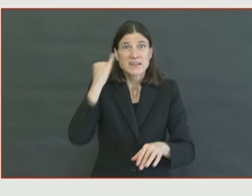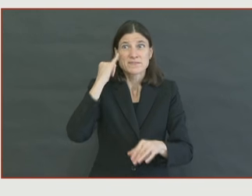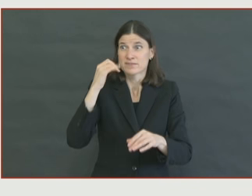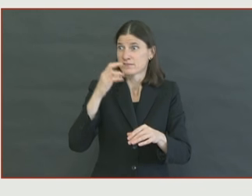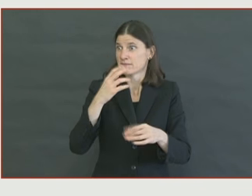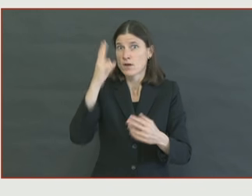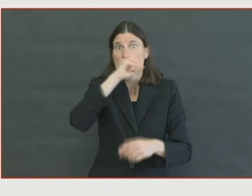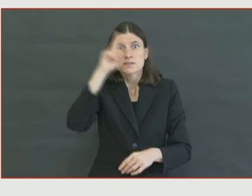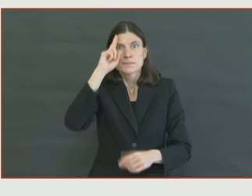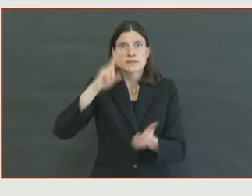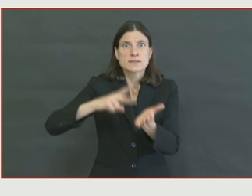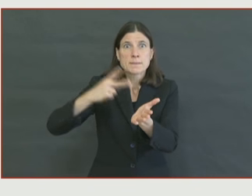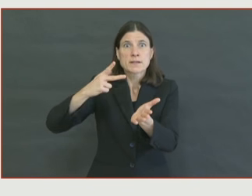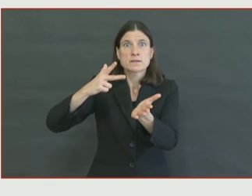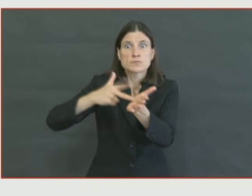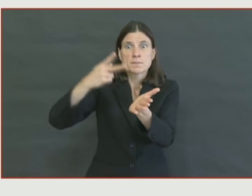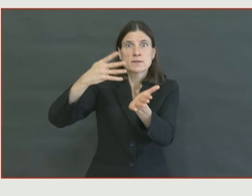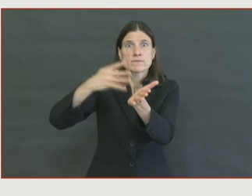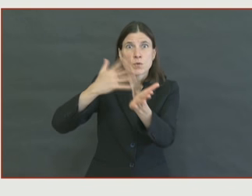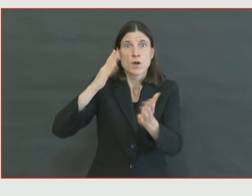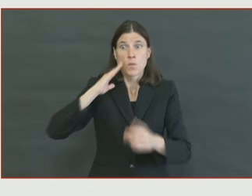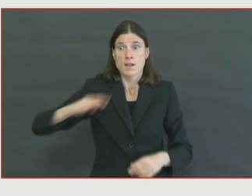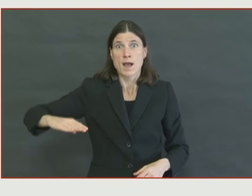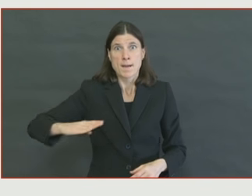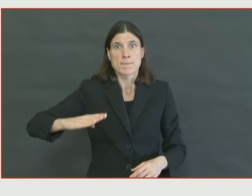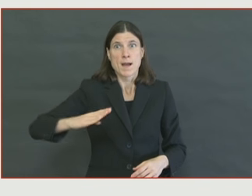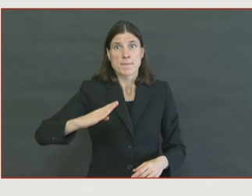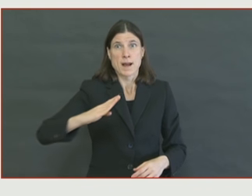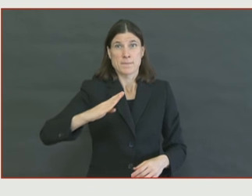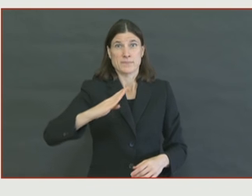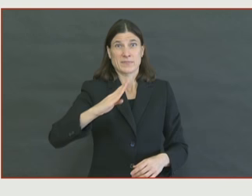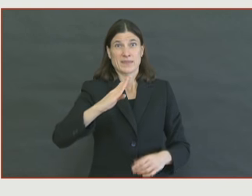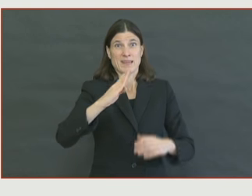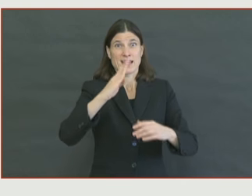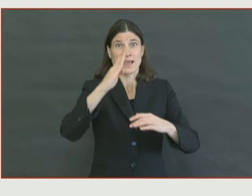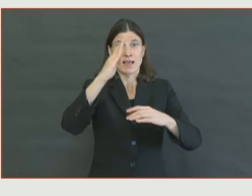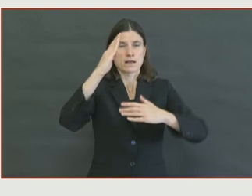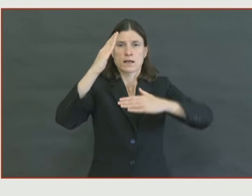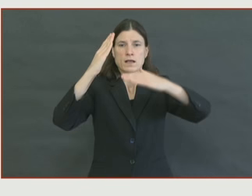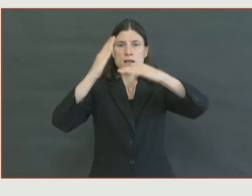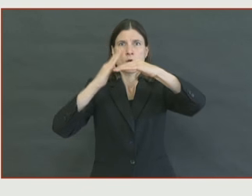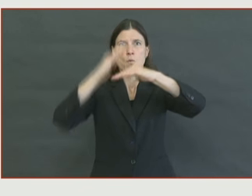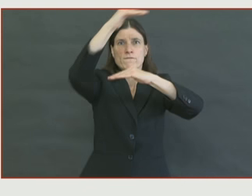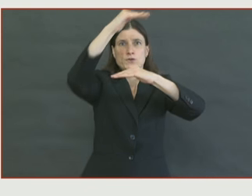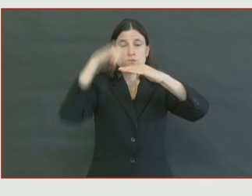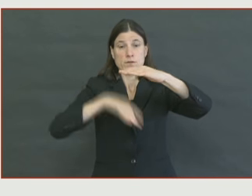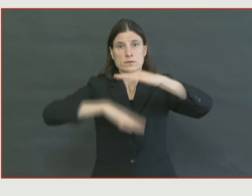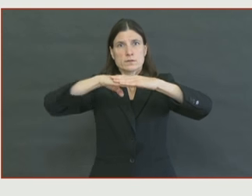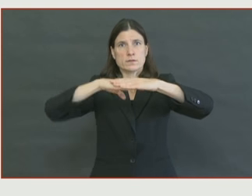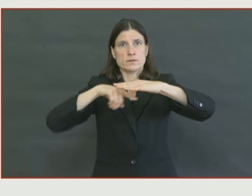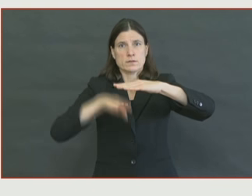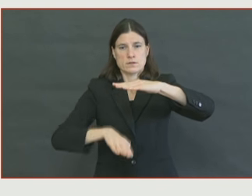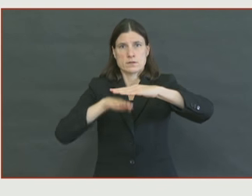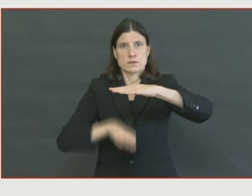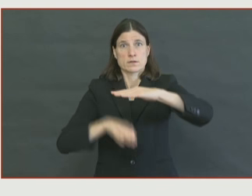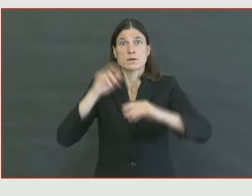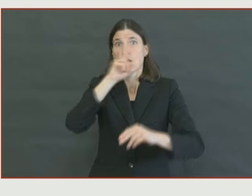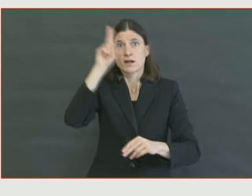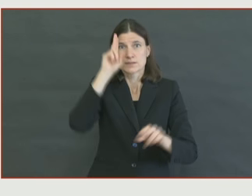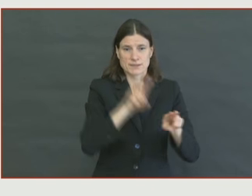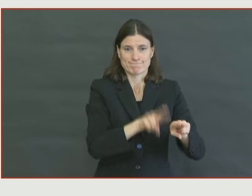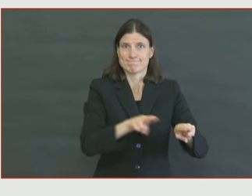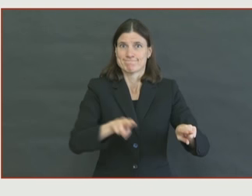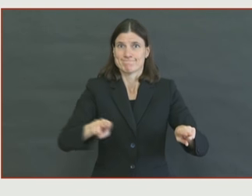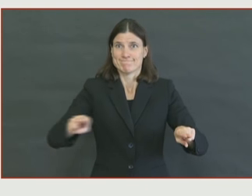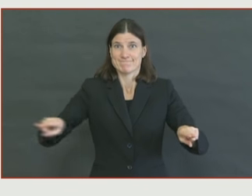have put us at a place of overwhelming our hospital system and their equipment and their ventilators